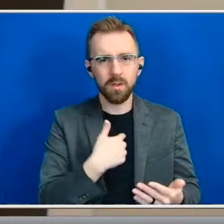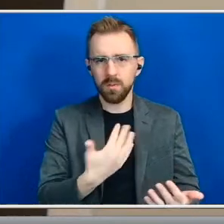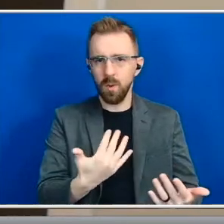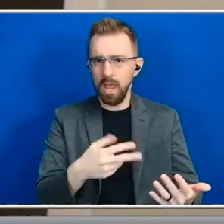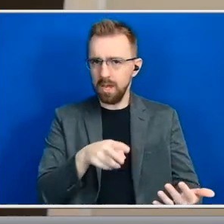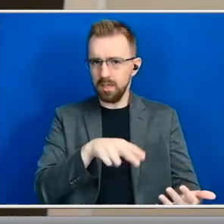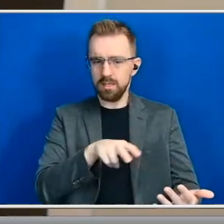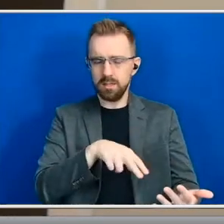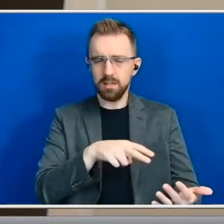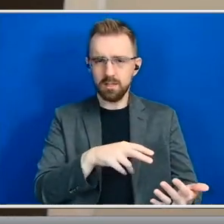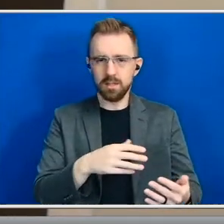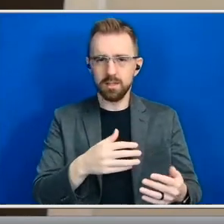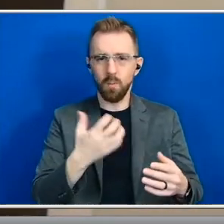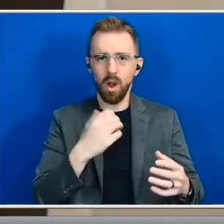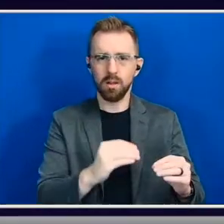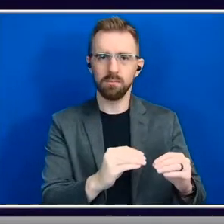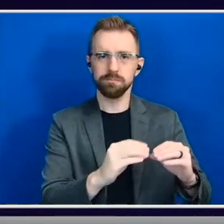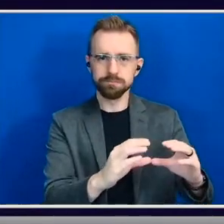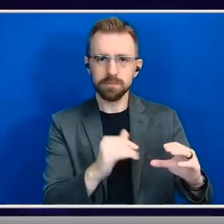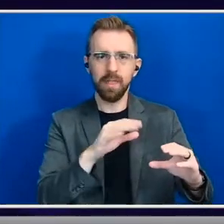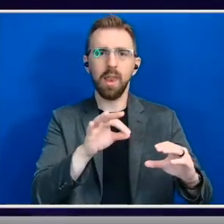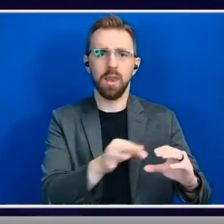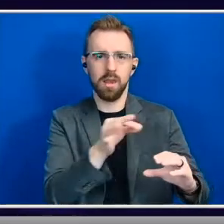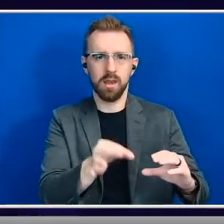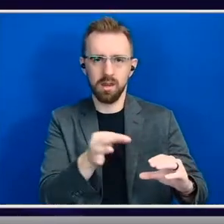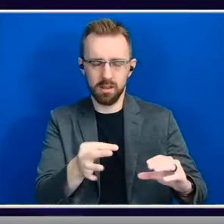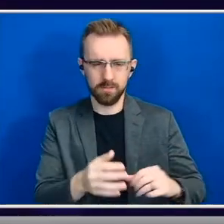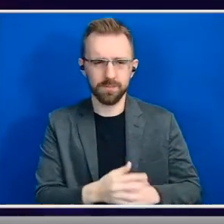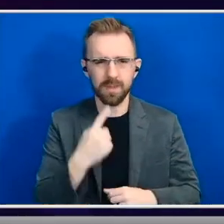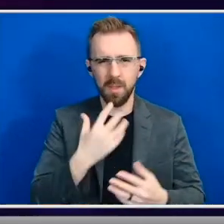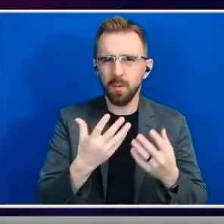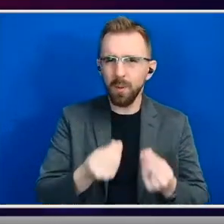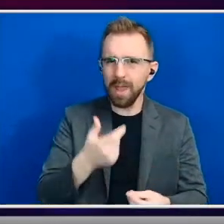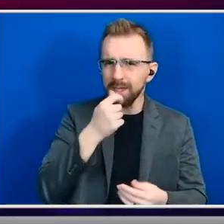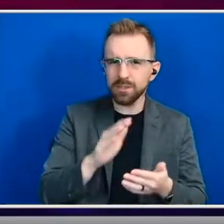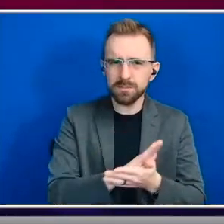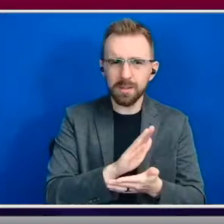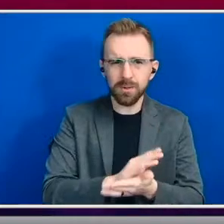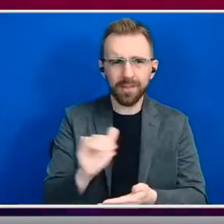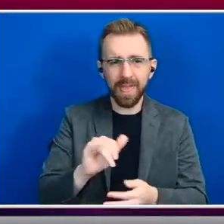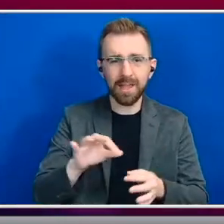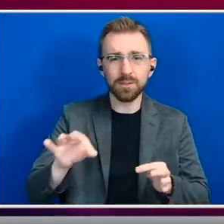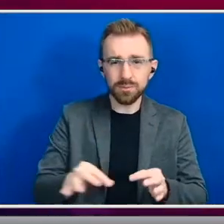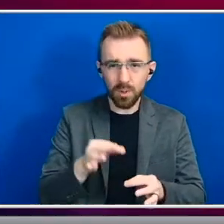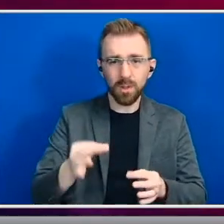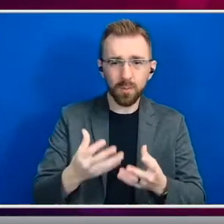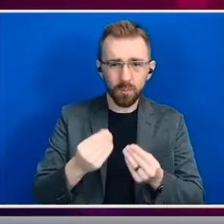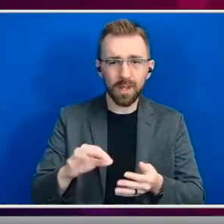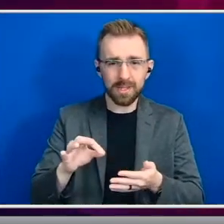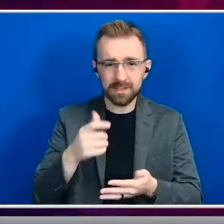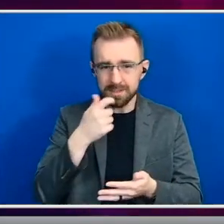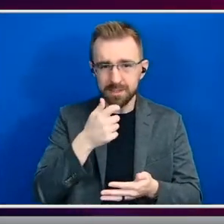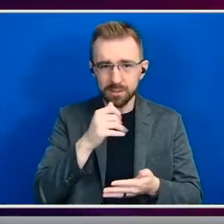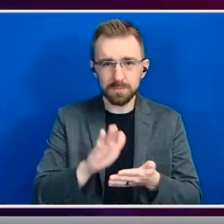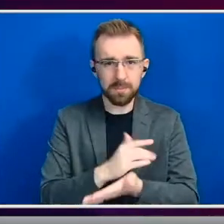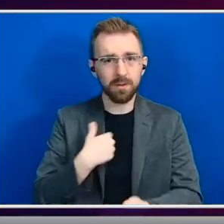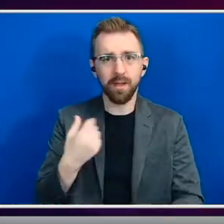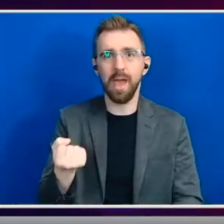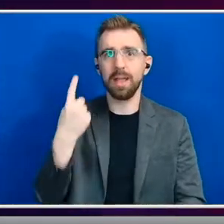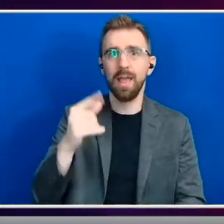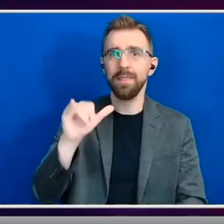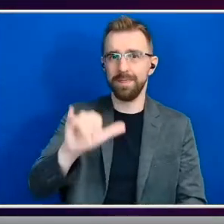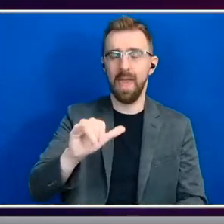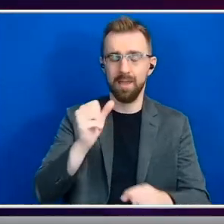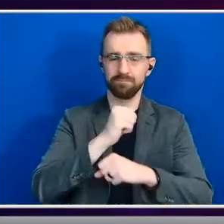a little bit with him. When you say wet tissue paper, it's like sewing wet tissue paper. That I get. That would